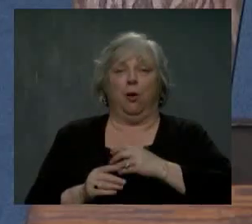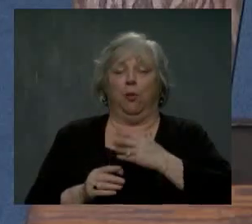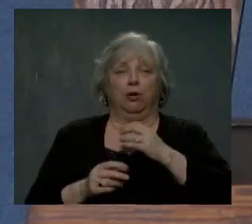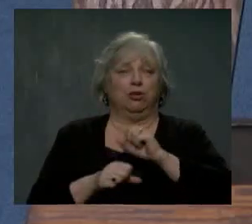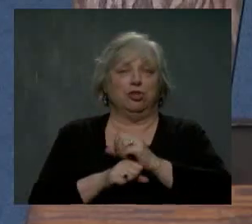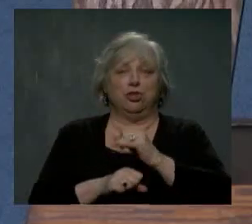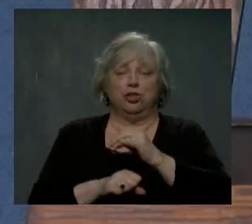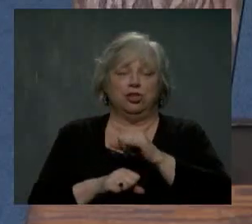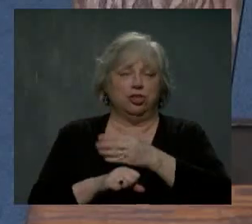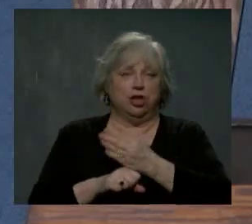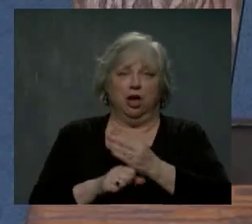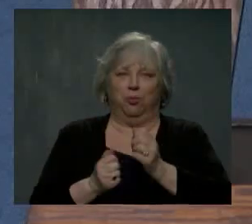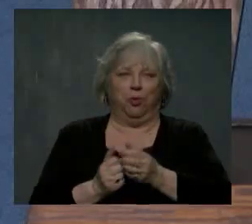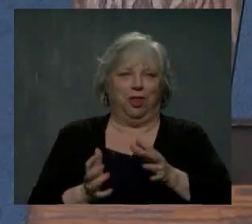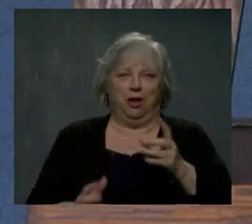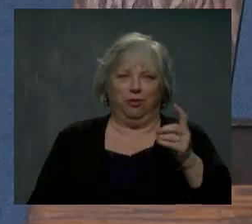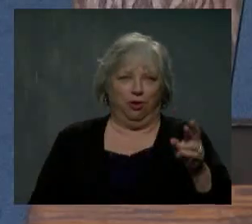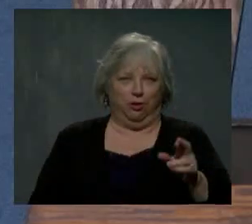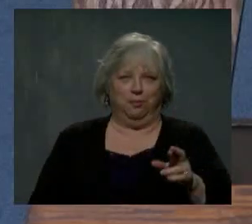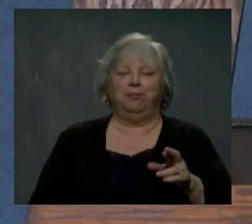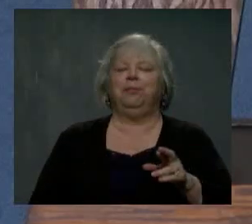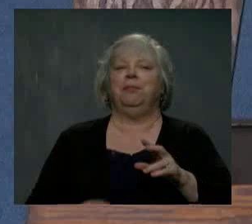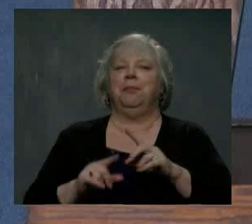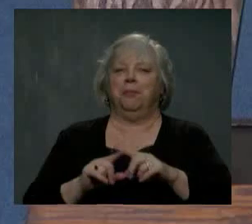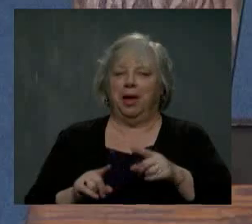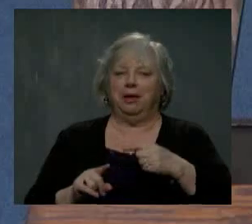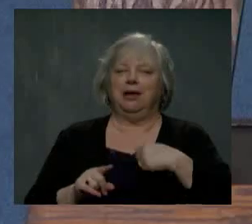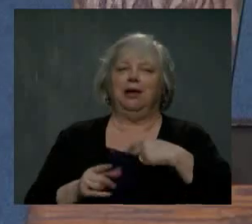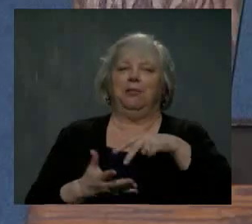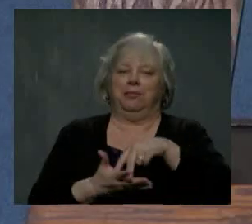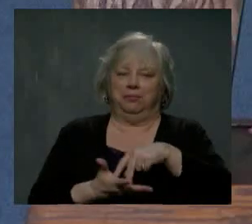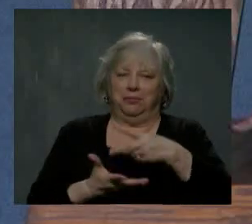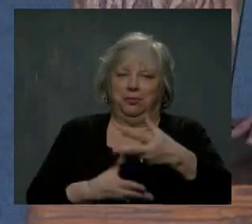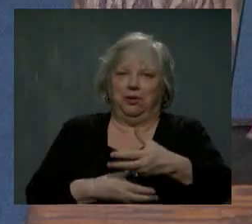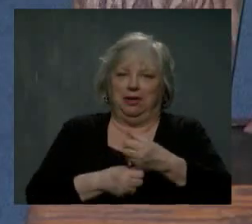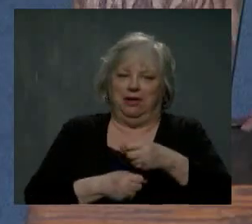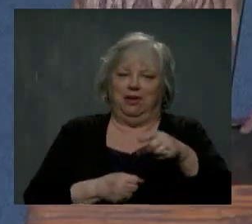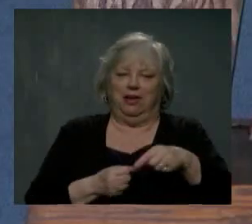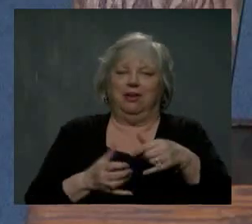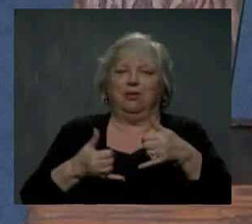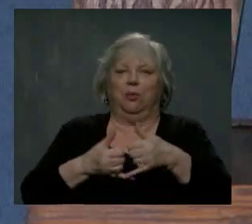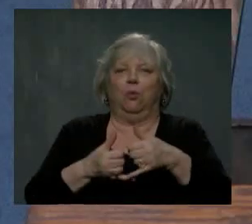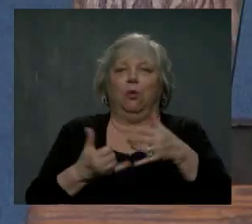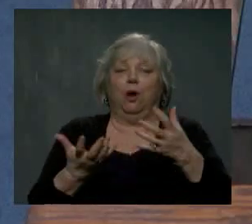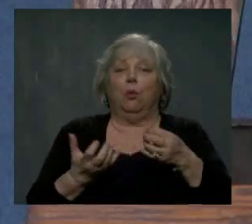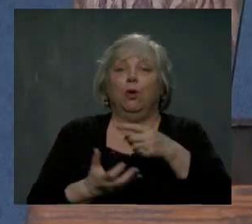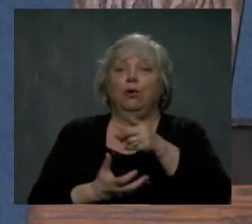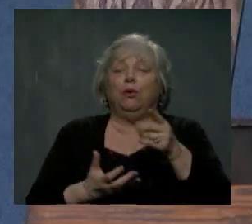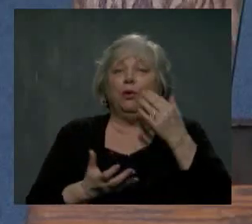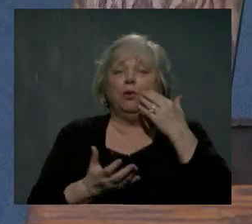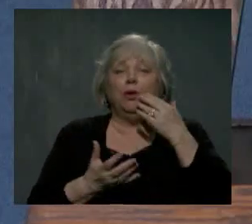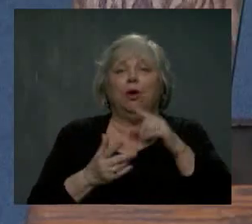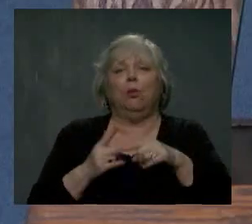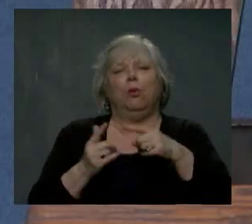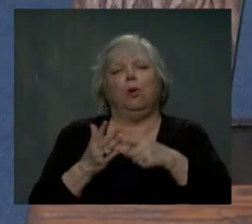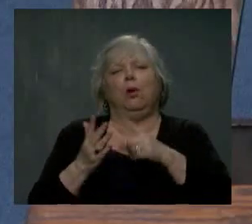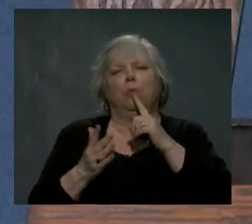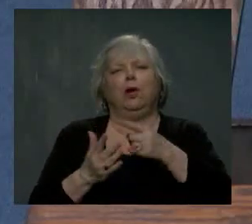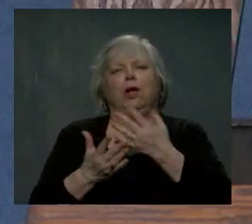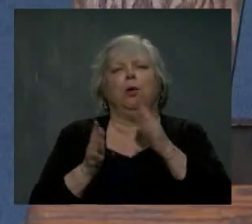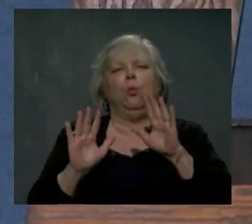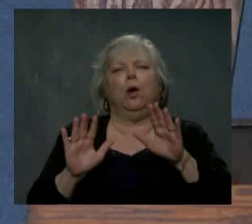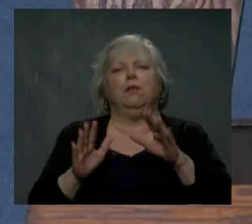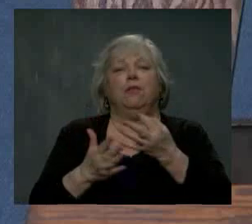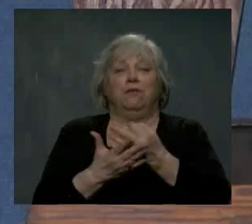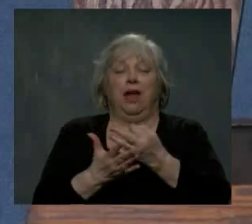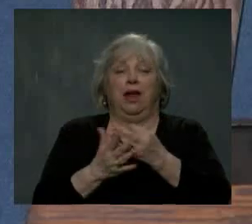But as I'm up here receiving this award, I just want to make sure you know what a wonderful finance department we